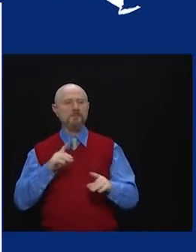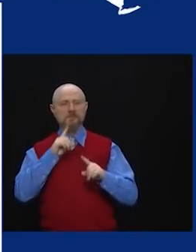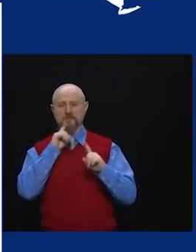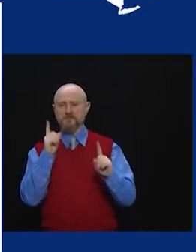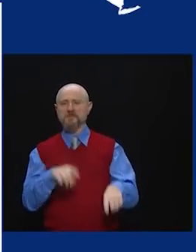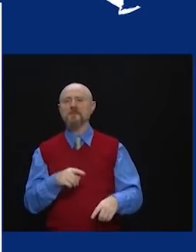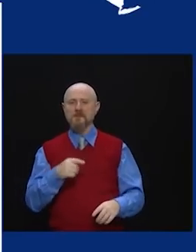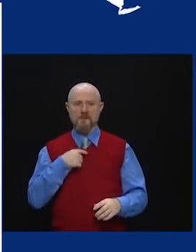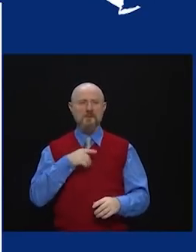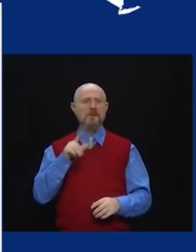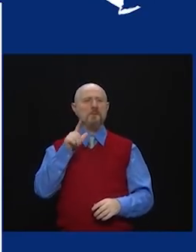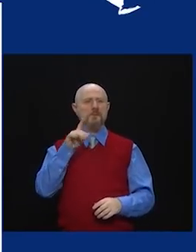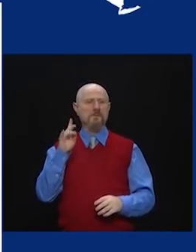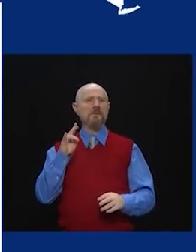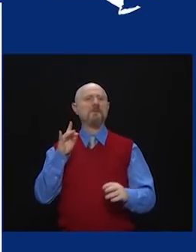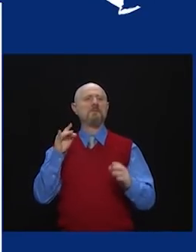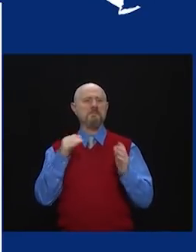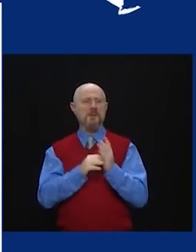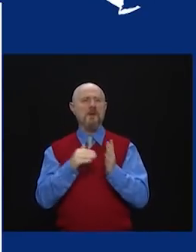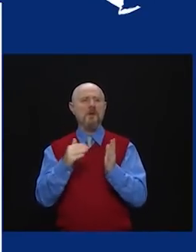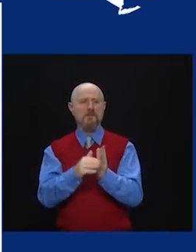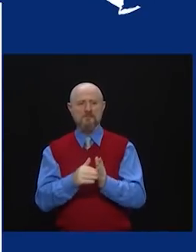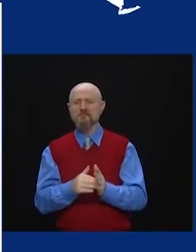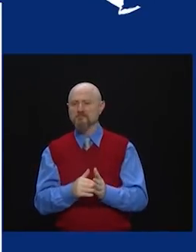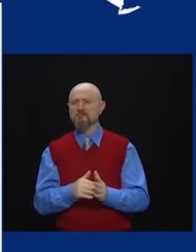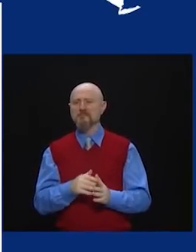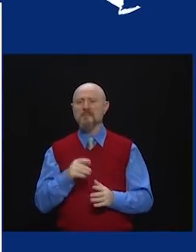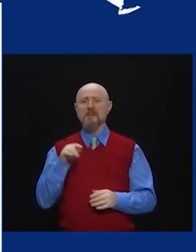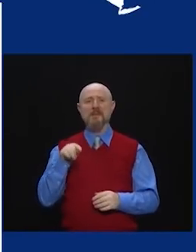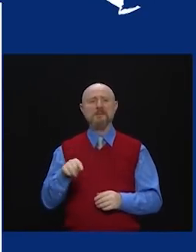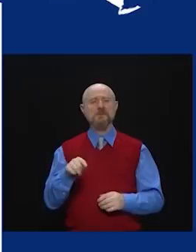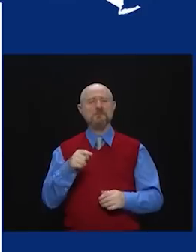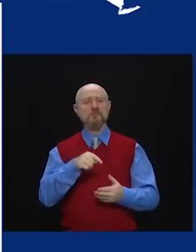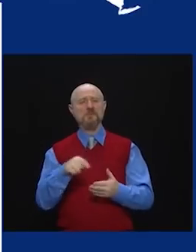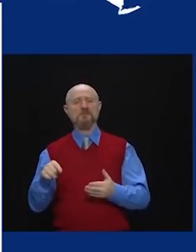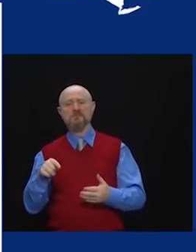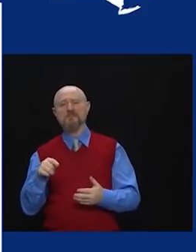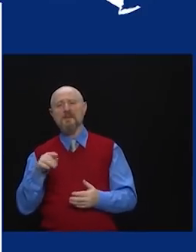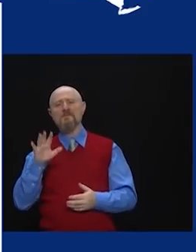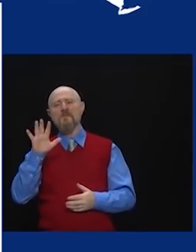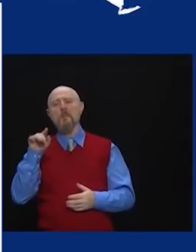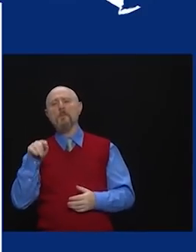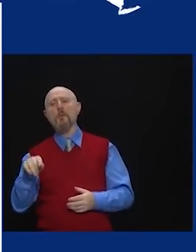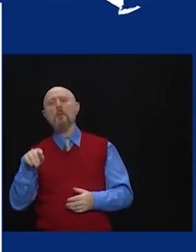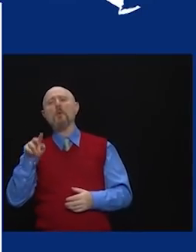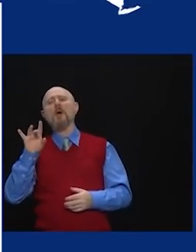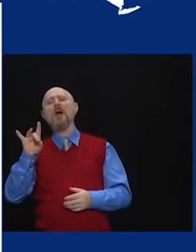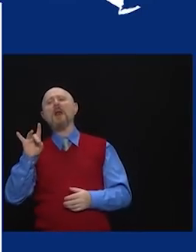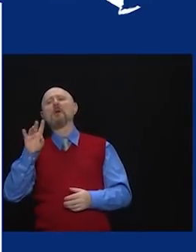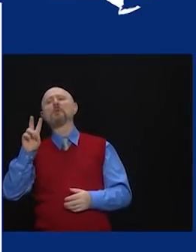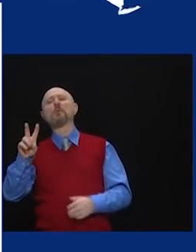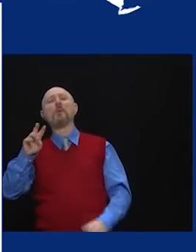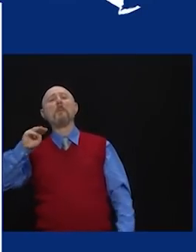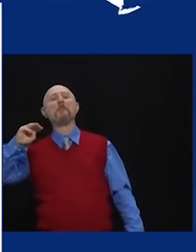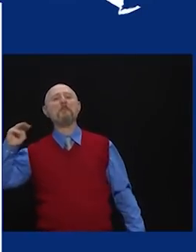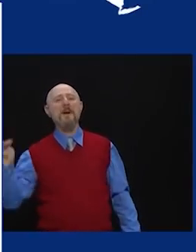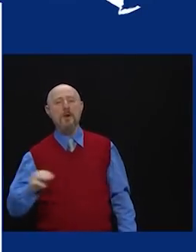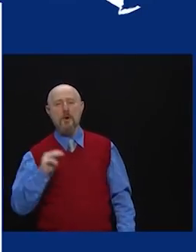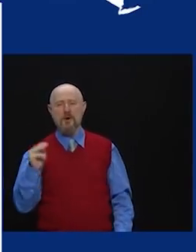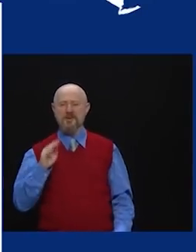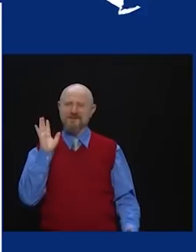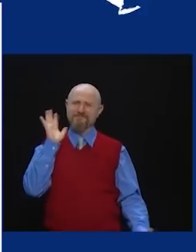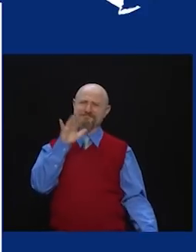5.28 million have arrived this week. You can see the county breakdowns on the slide. We are pushing those